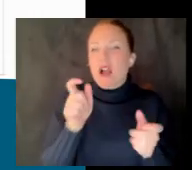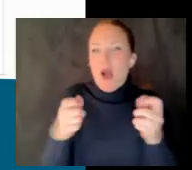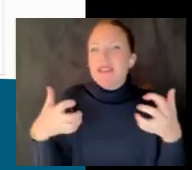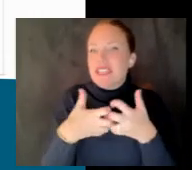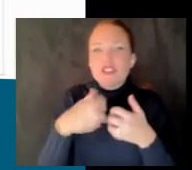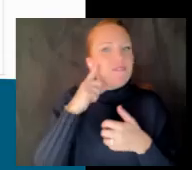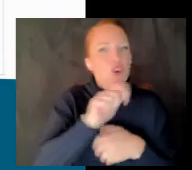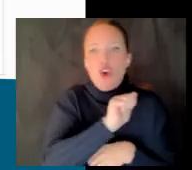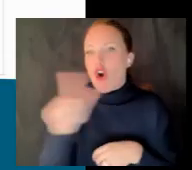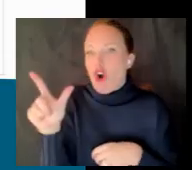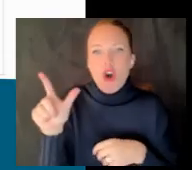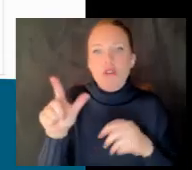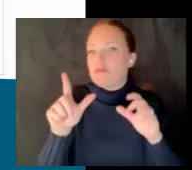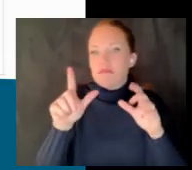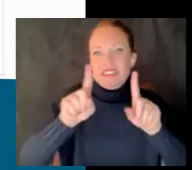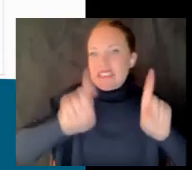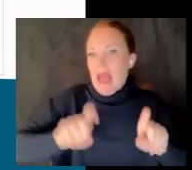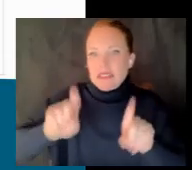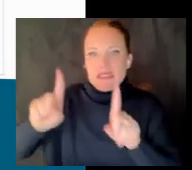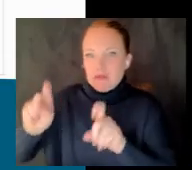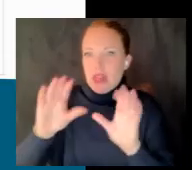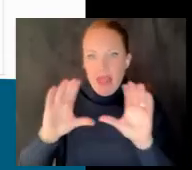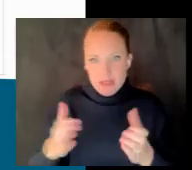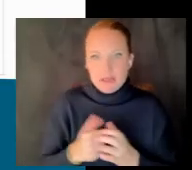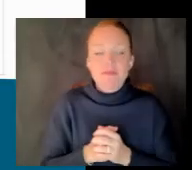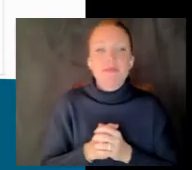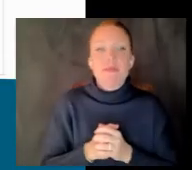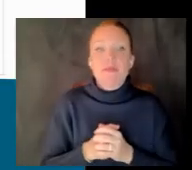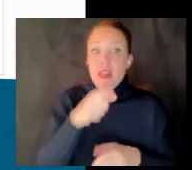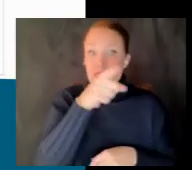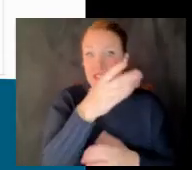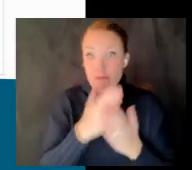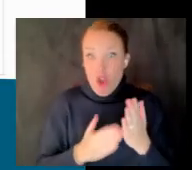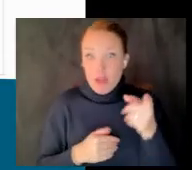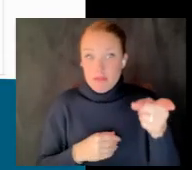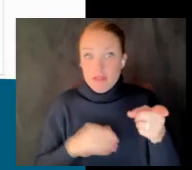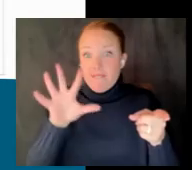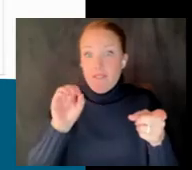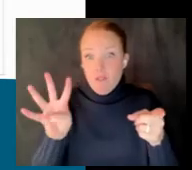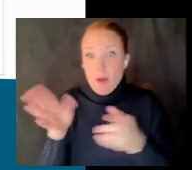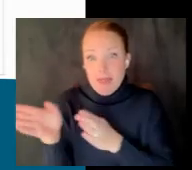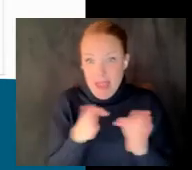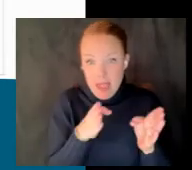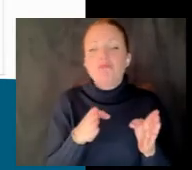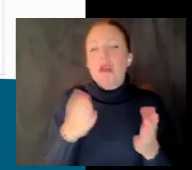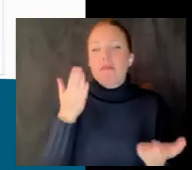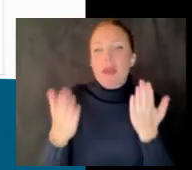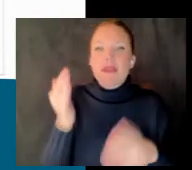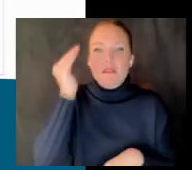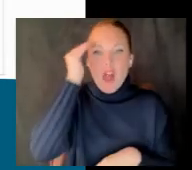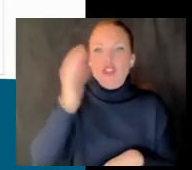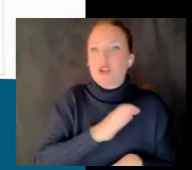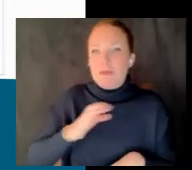testing environments. During this section of the 504 plan, it is possible that the knowledgeable committee determines that